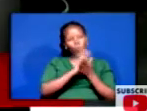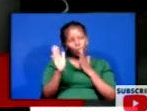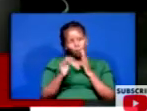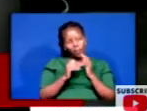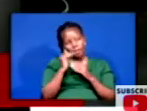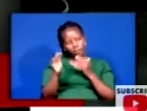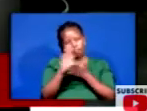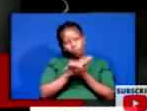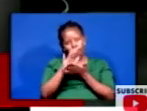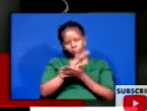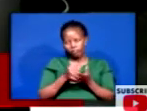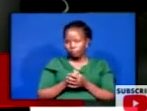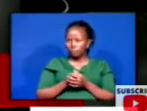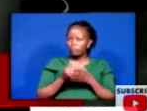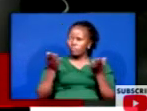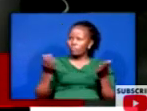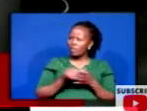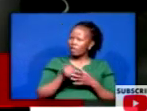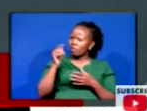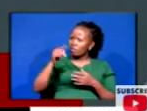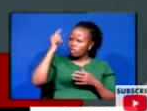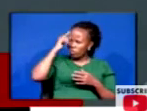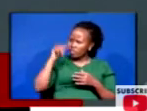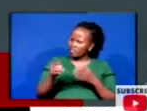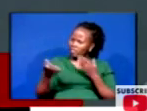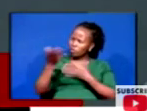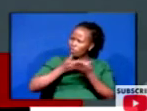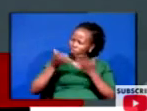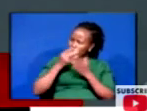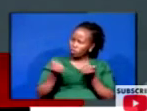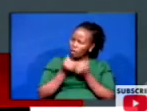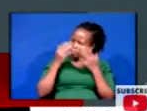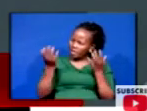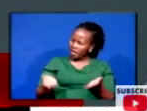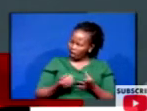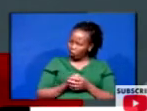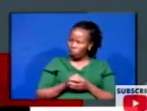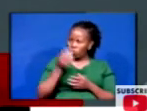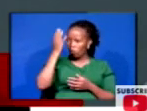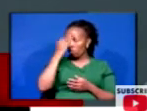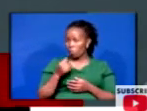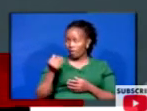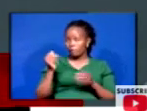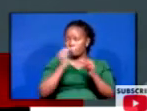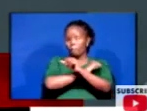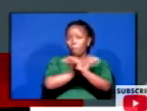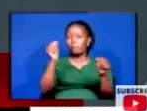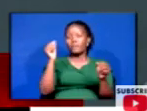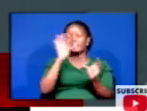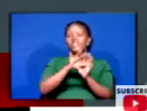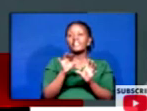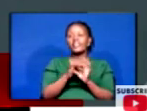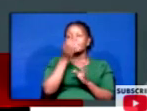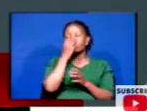that question I'd asked you, how do you think that conversation can go, number one? And number two, because you know, the president-elect has said, you know what,